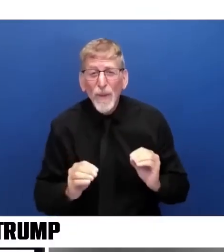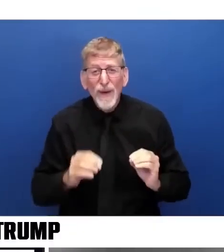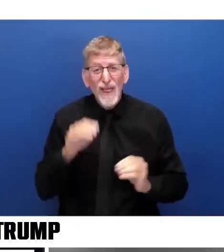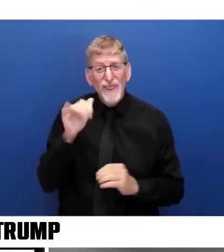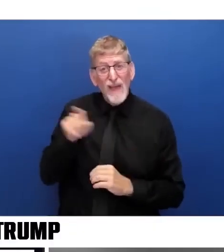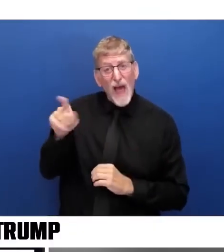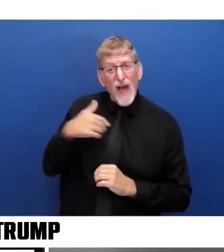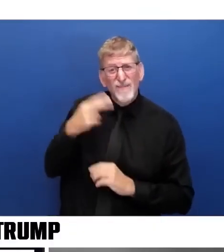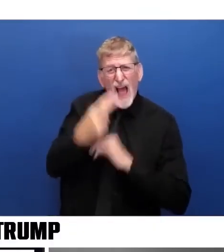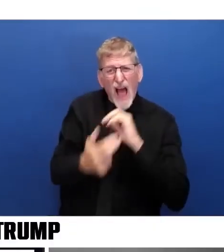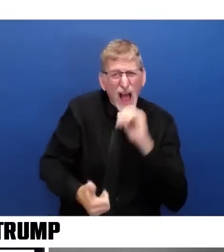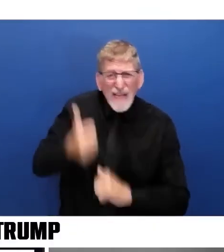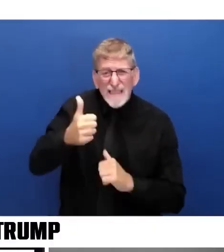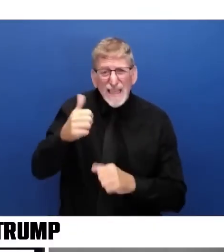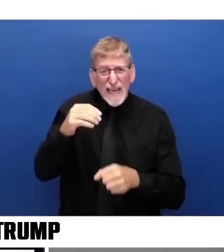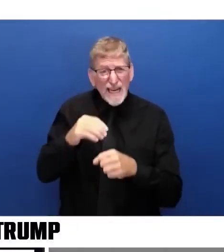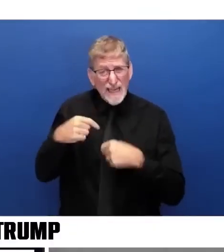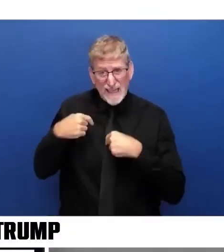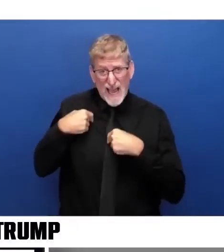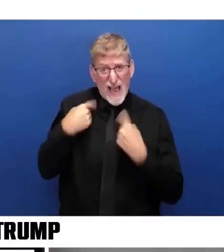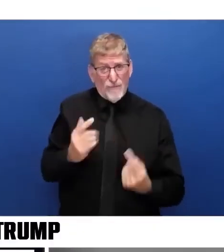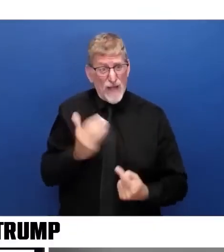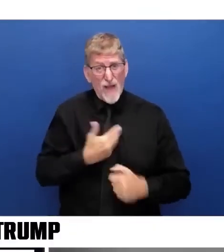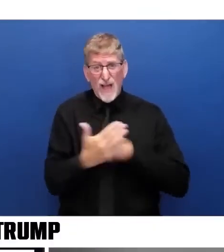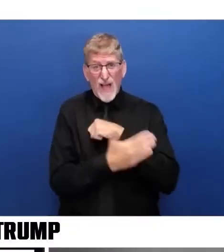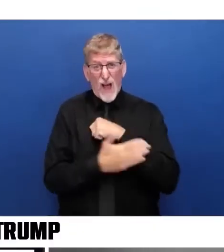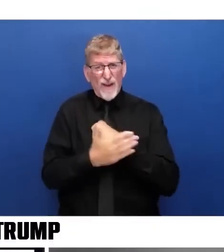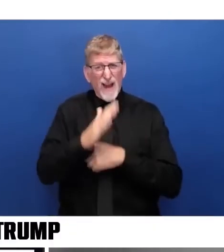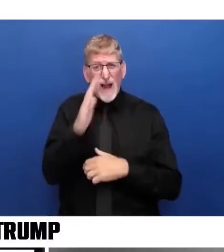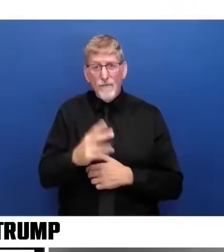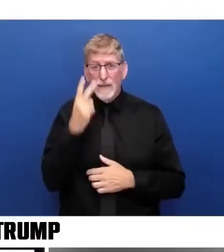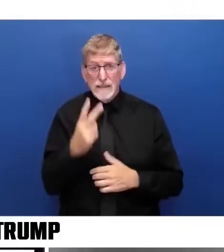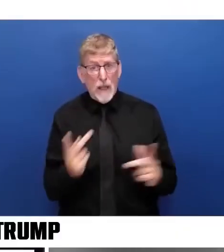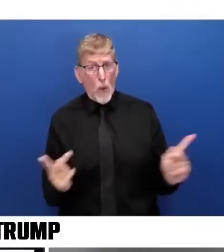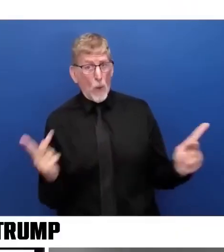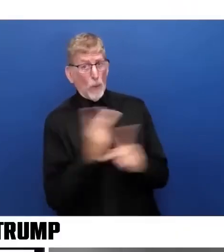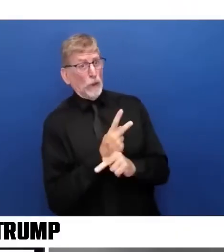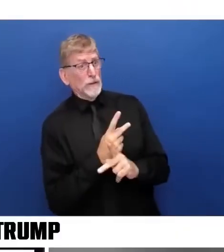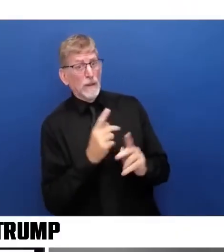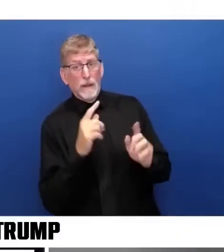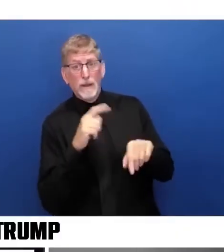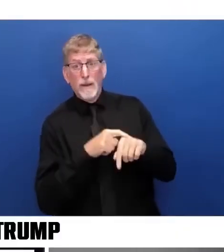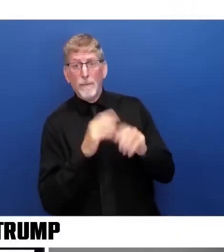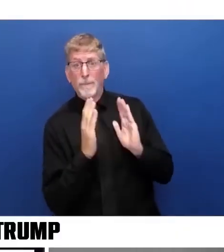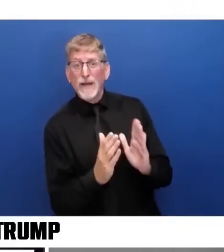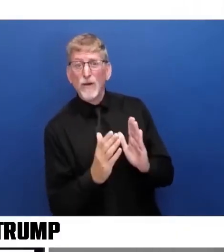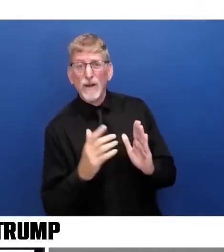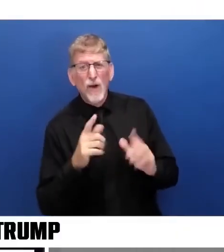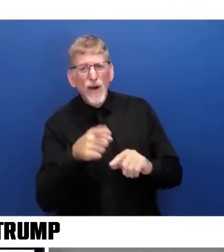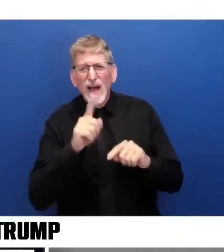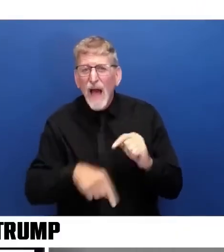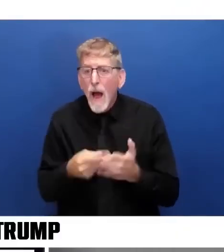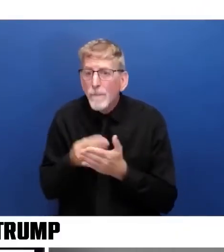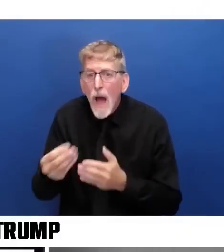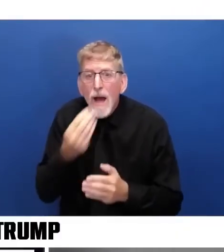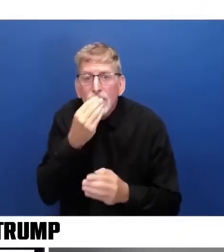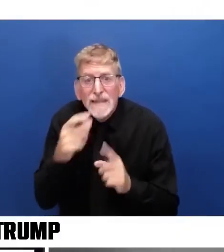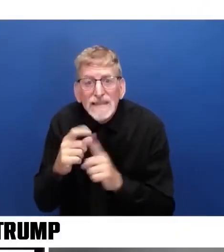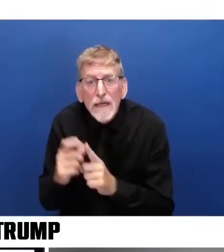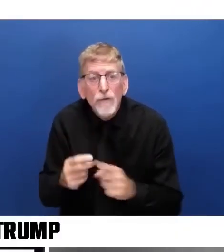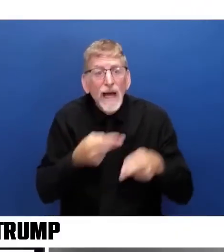history of our country, because I've never seen a worse period of time. People can't go out and buy cereal or bacon or eggs or anything